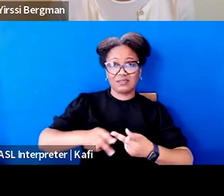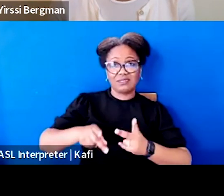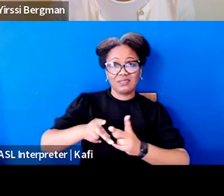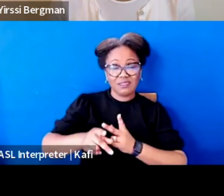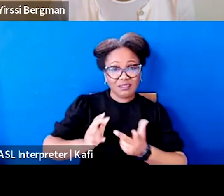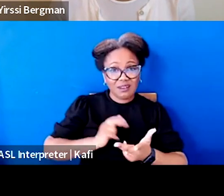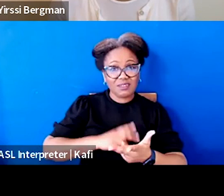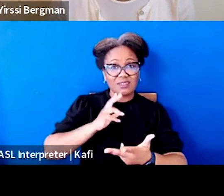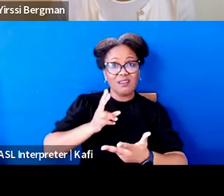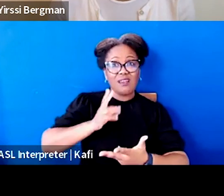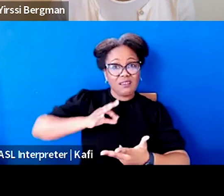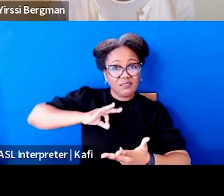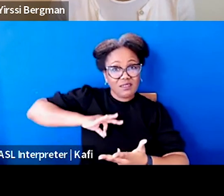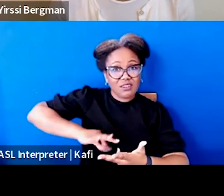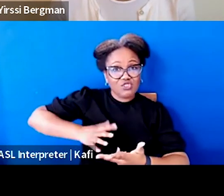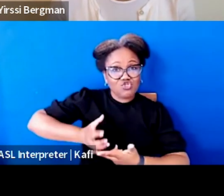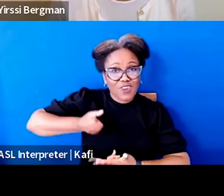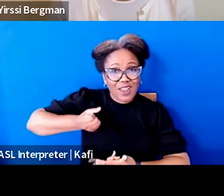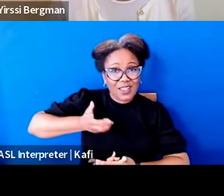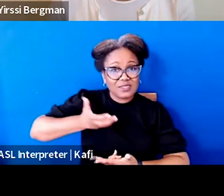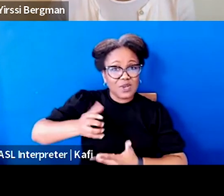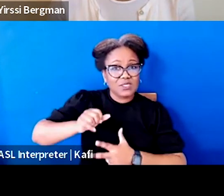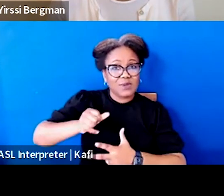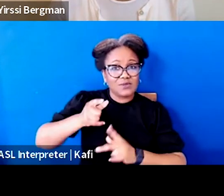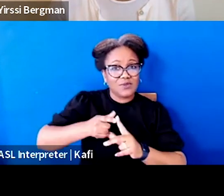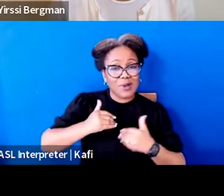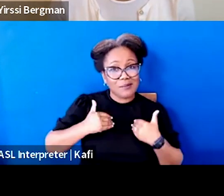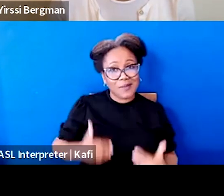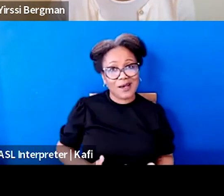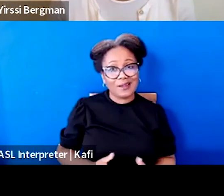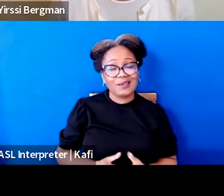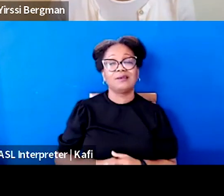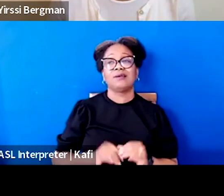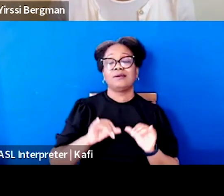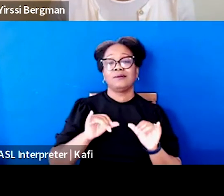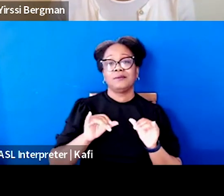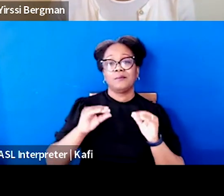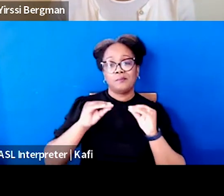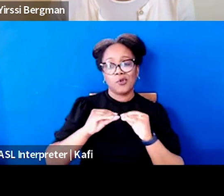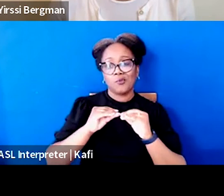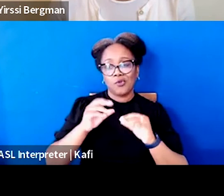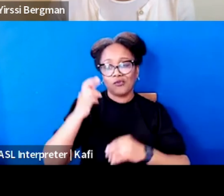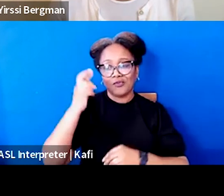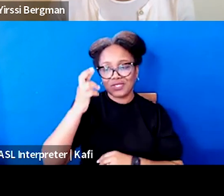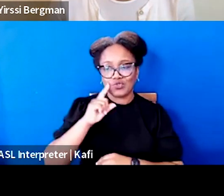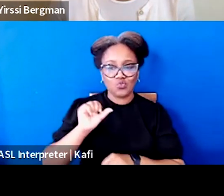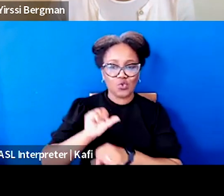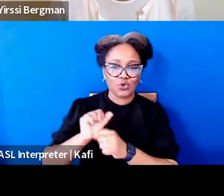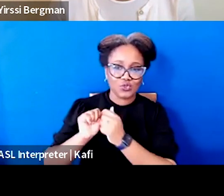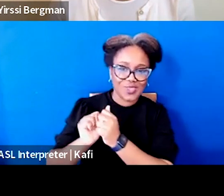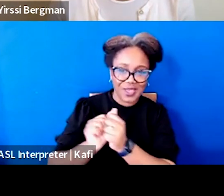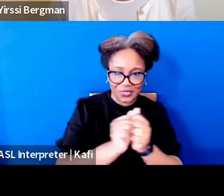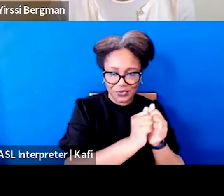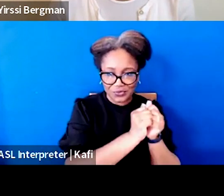our bodies is important. And it's all the more reason it's important to be, you know, working together and to